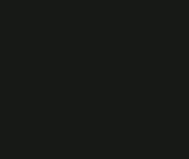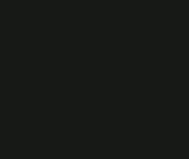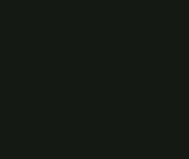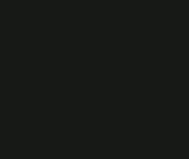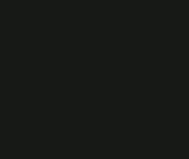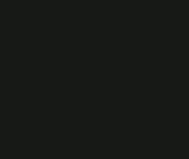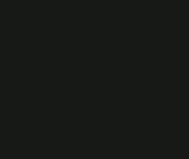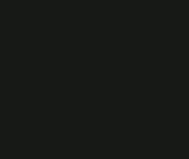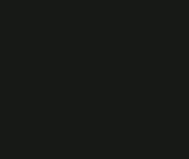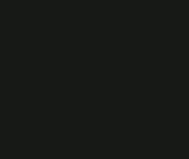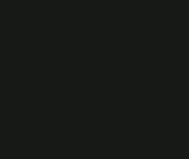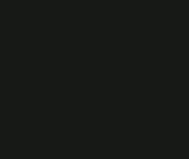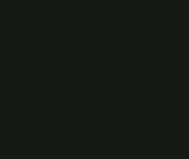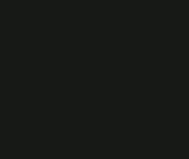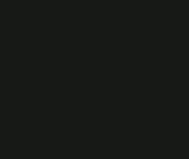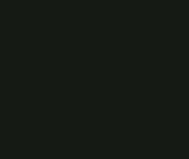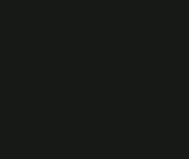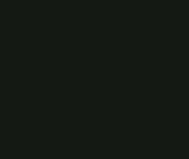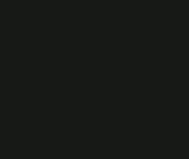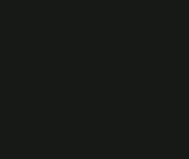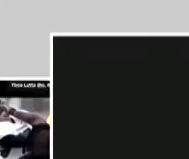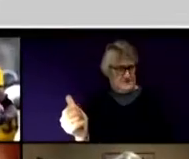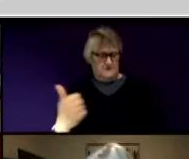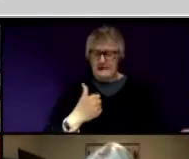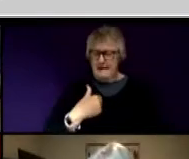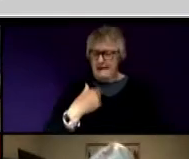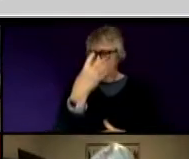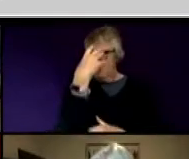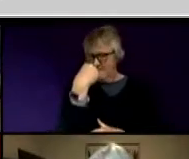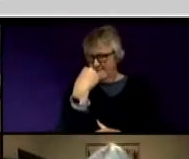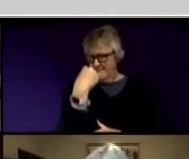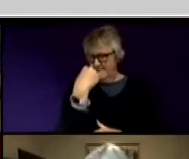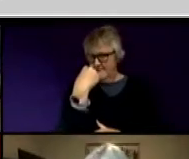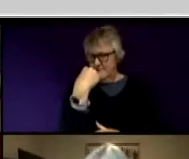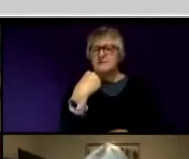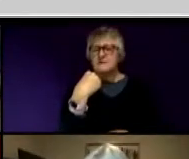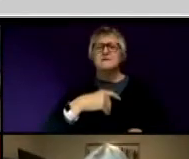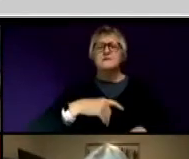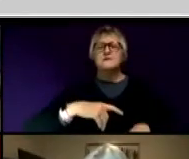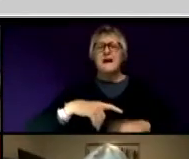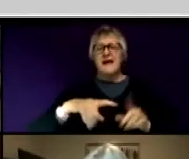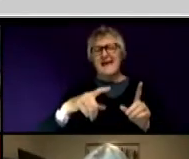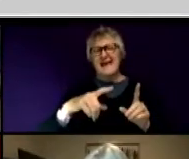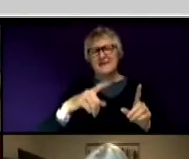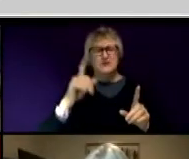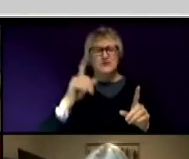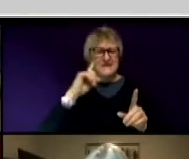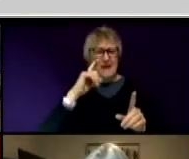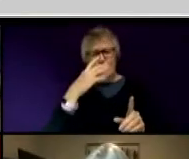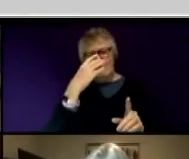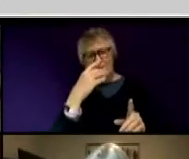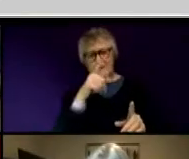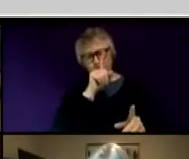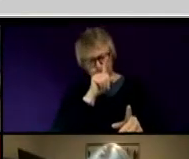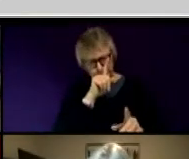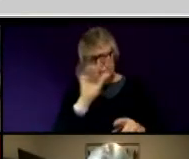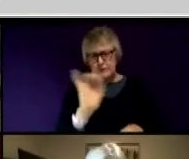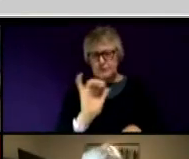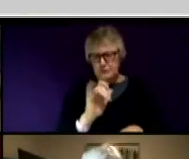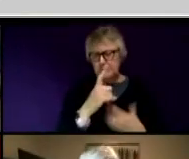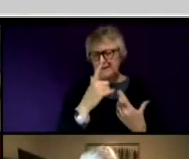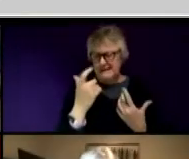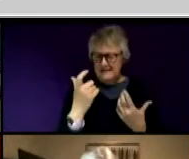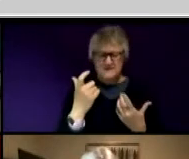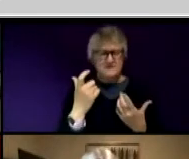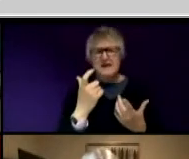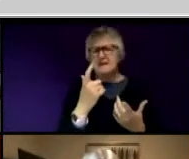meeting. This is a long meeting and there aren't breaks built into the agenda, so please feel free to take care of yourself as needed.